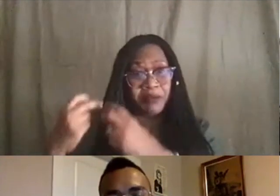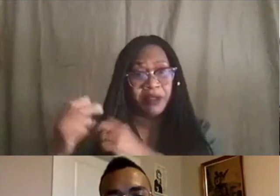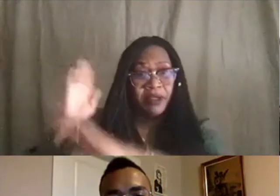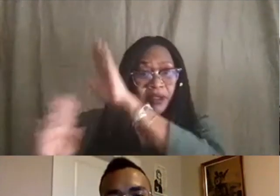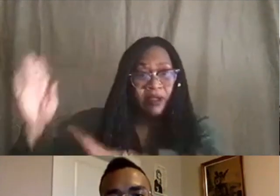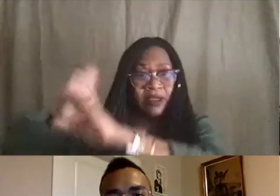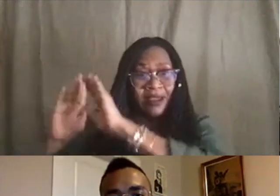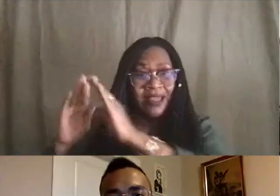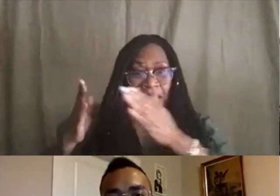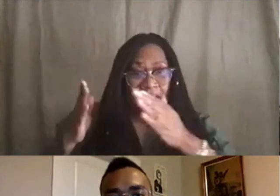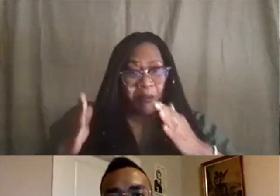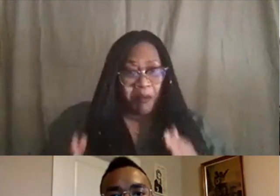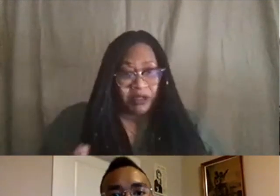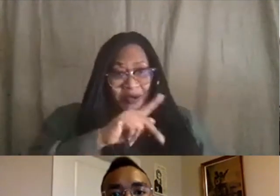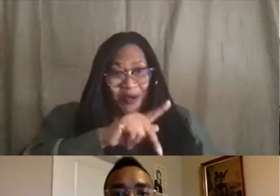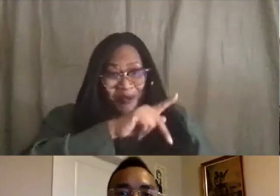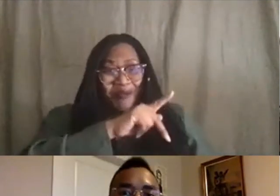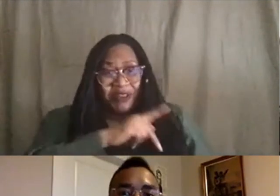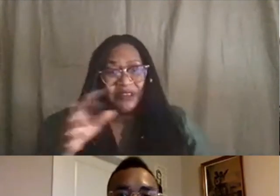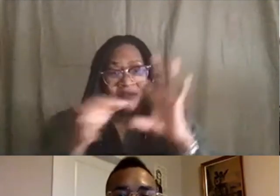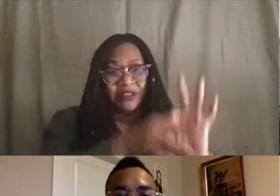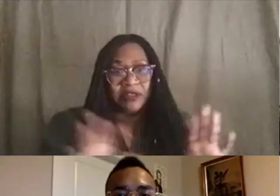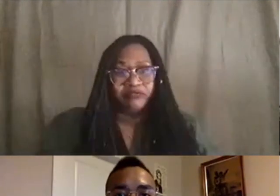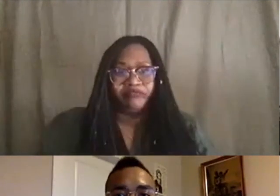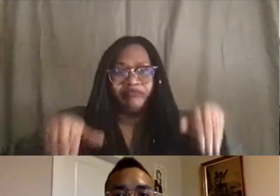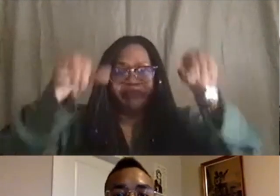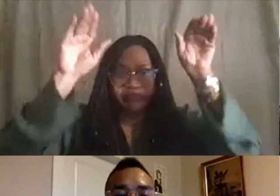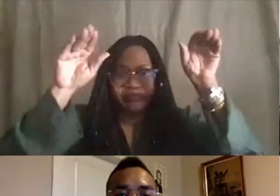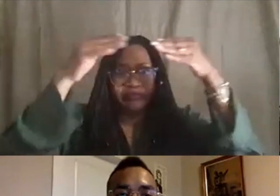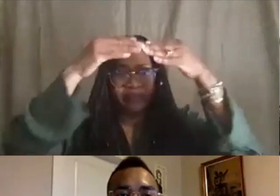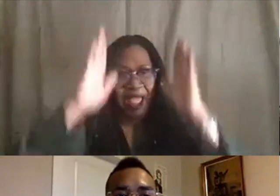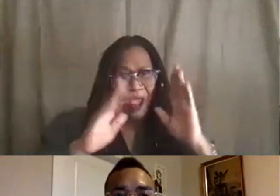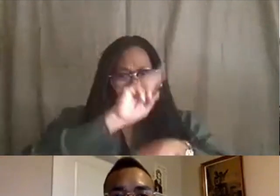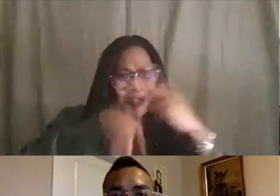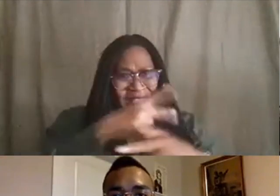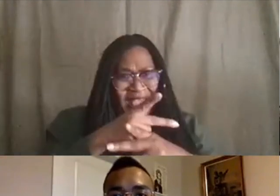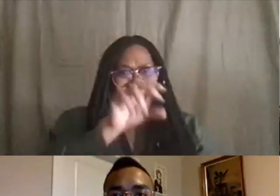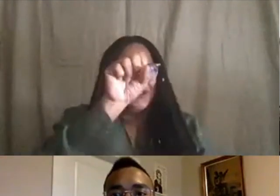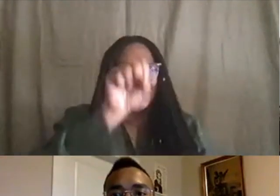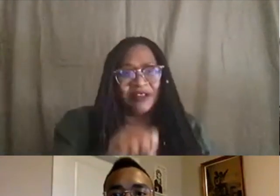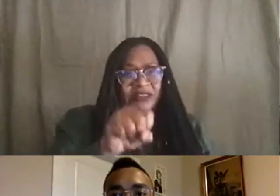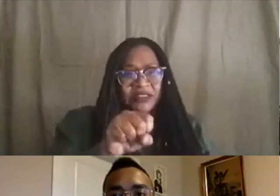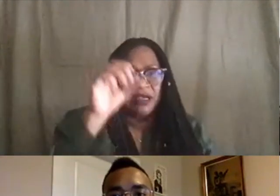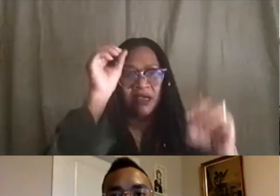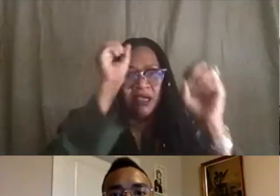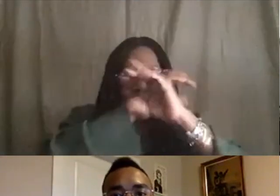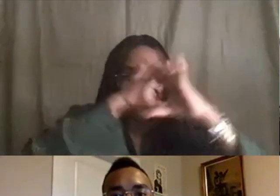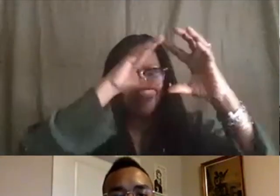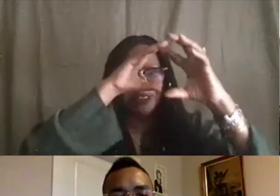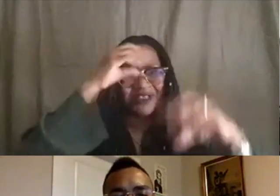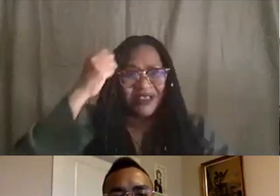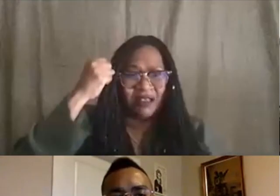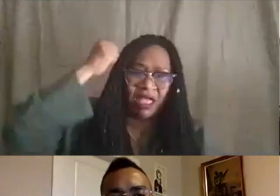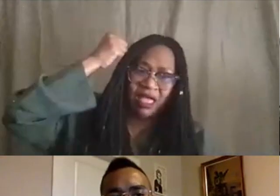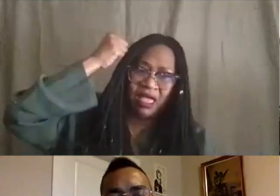topic. I grew up in a Southern household, and the imagery of lynching was something that was always